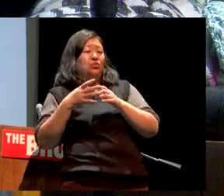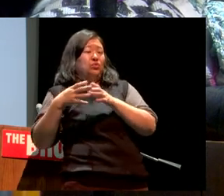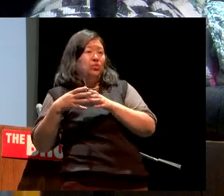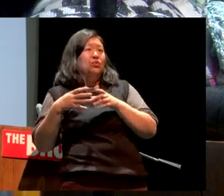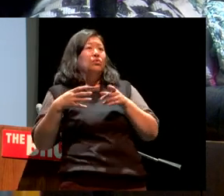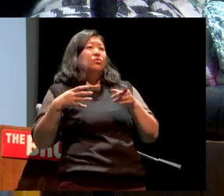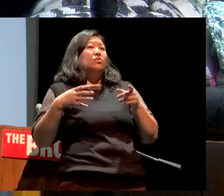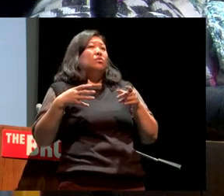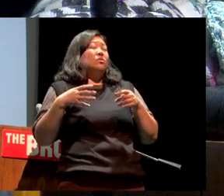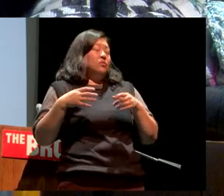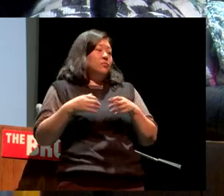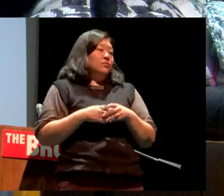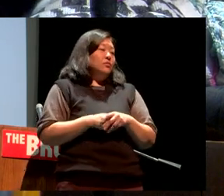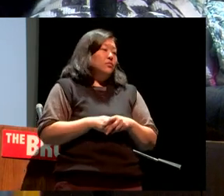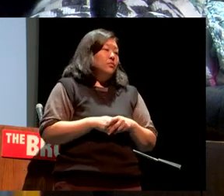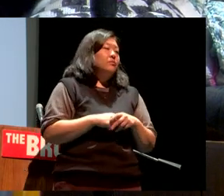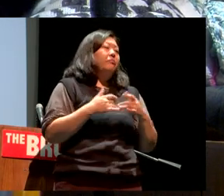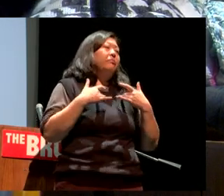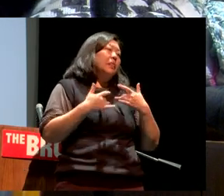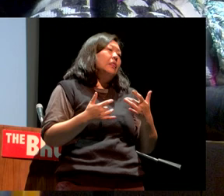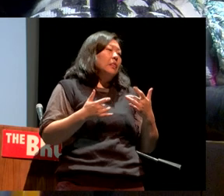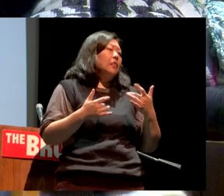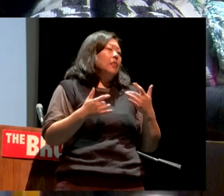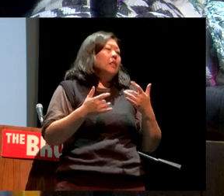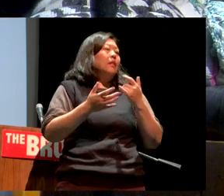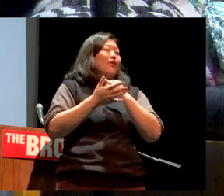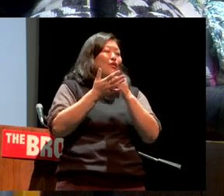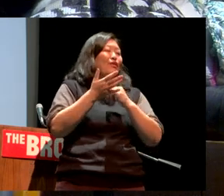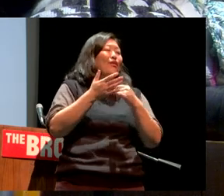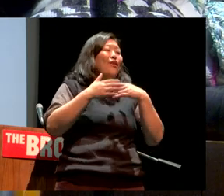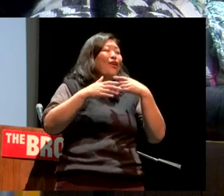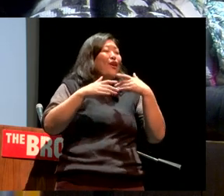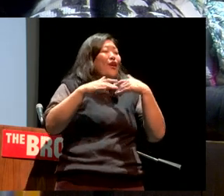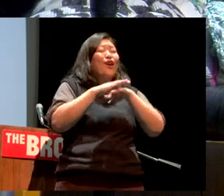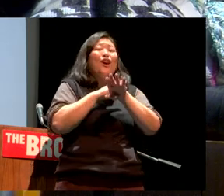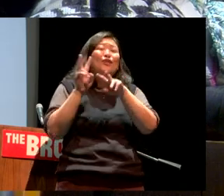rare bookstore, used bookstore, look for all the Duchamp's,